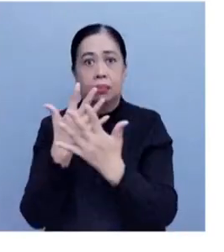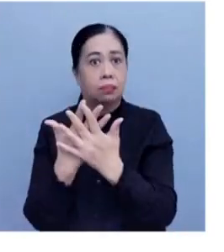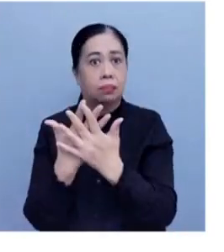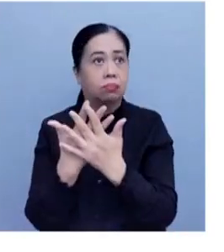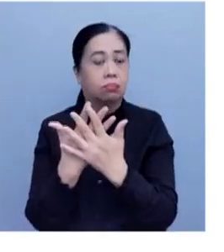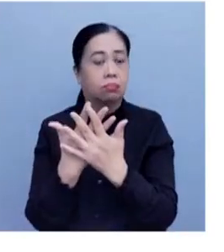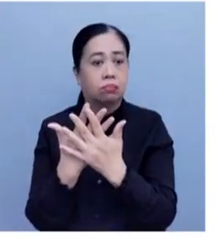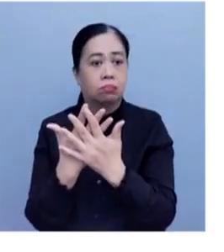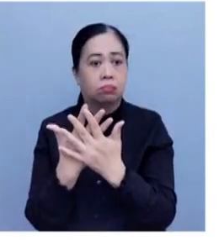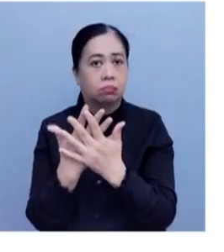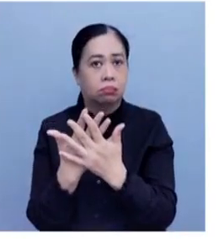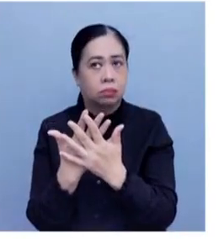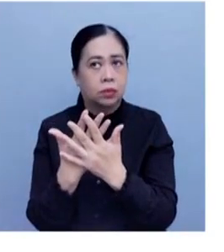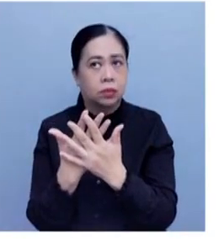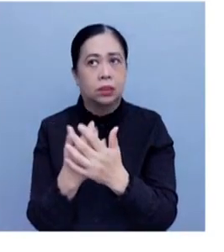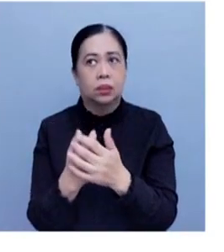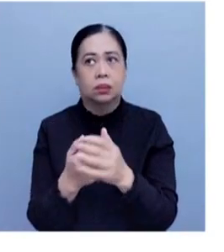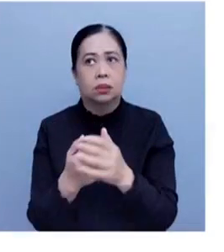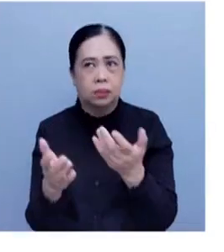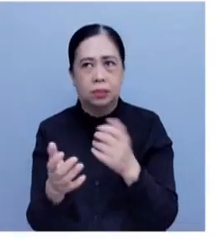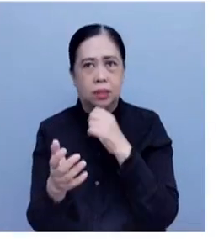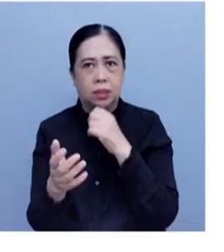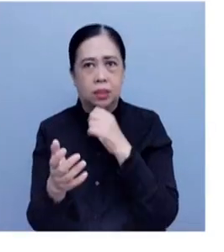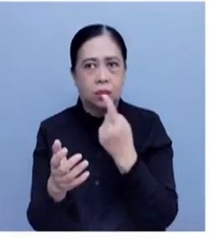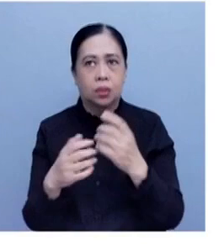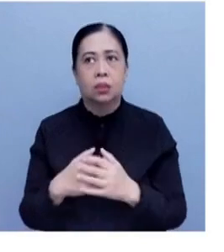prison reforms probably might not just be